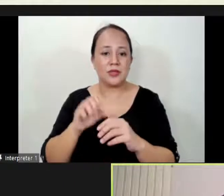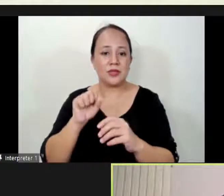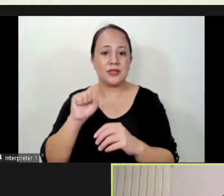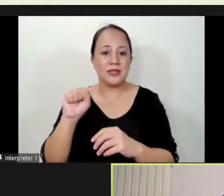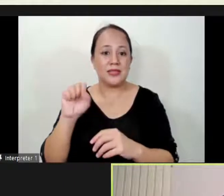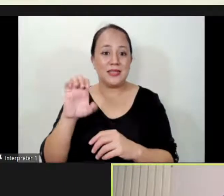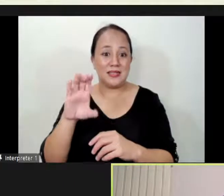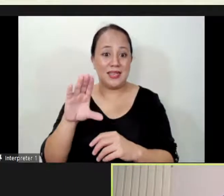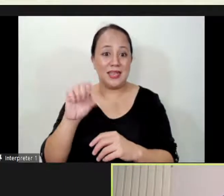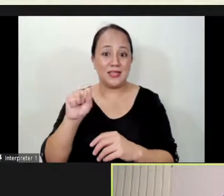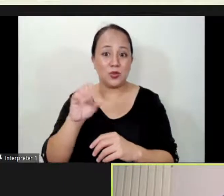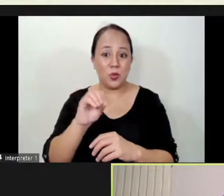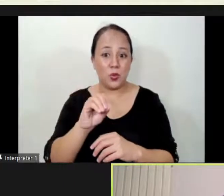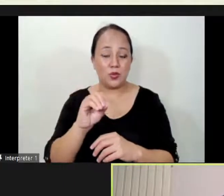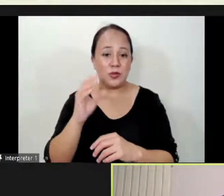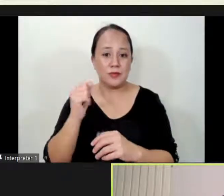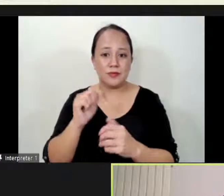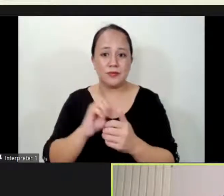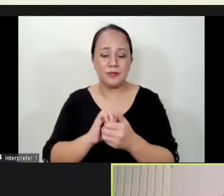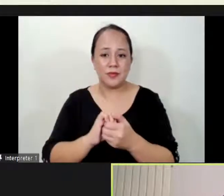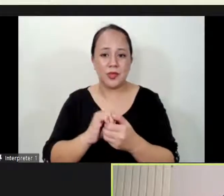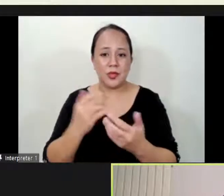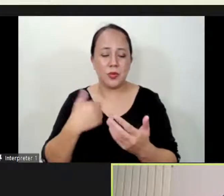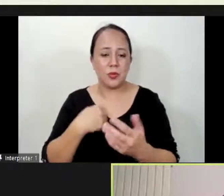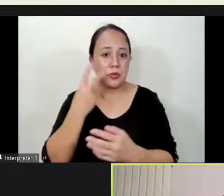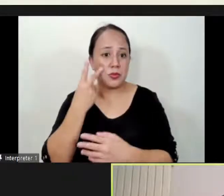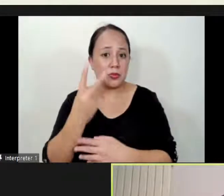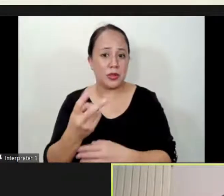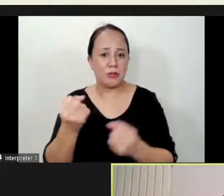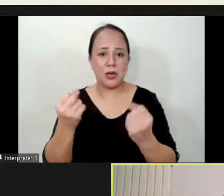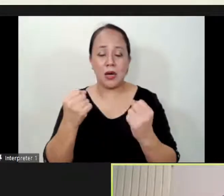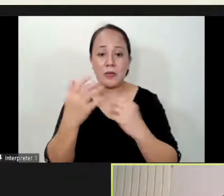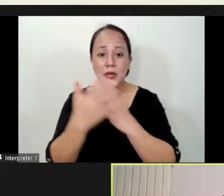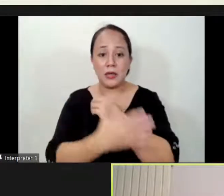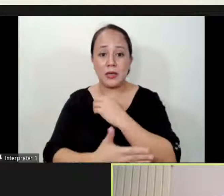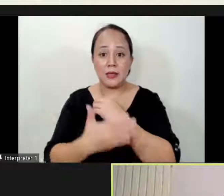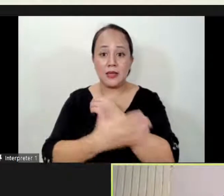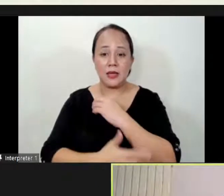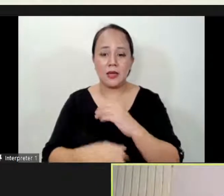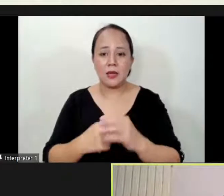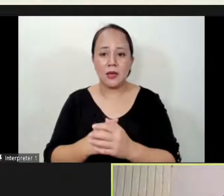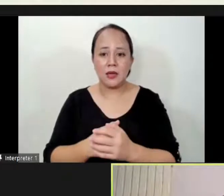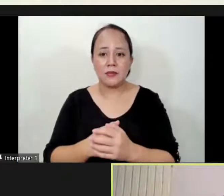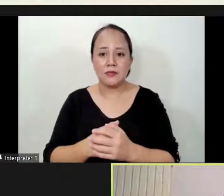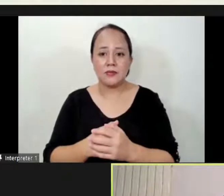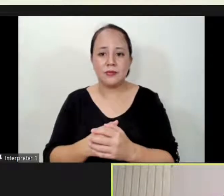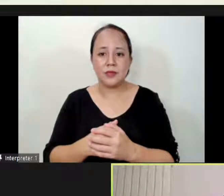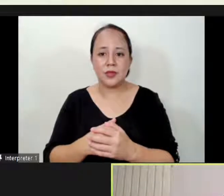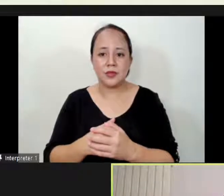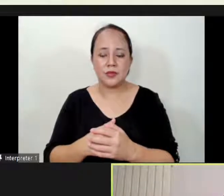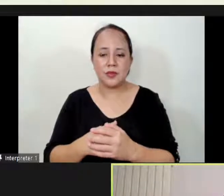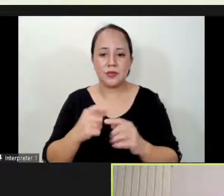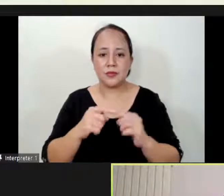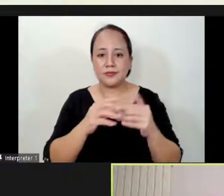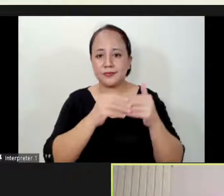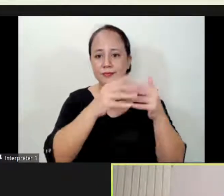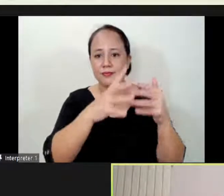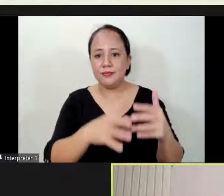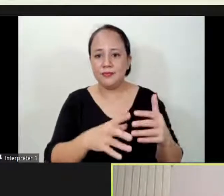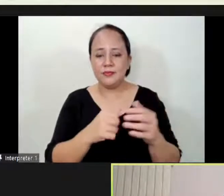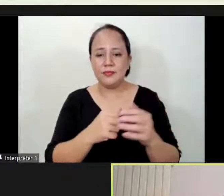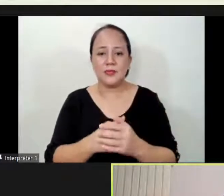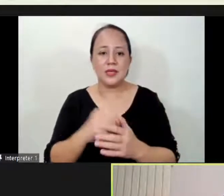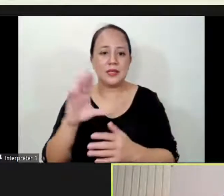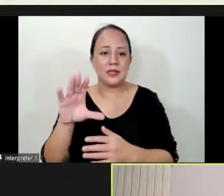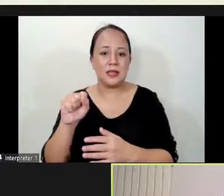as what we heard from Mr. Perez. What we see in many countries is that without strong political leadership, the civil